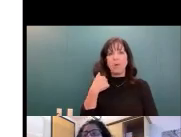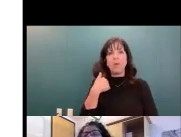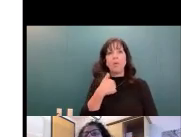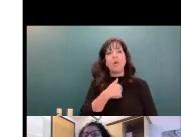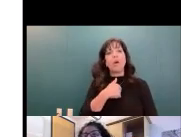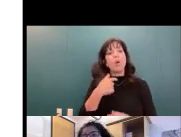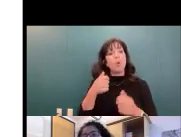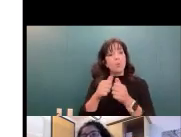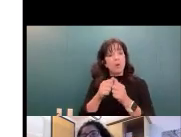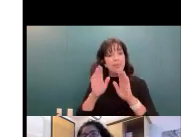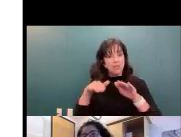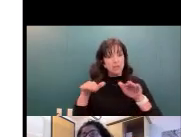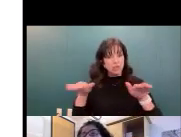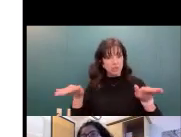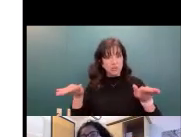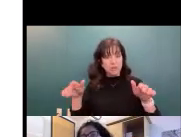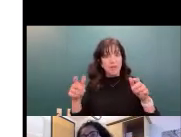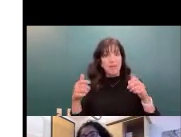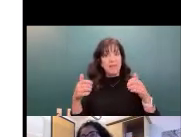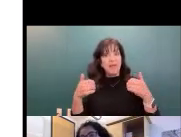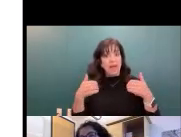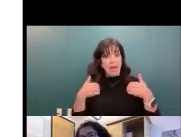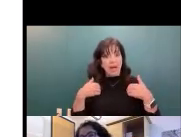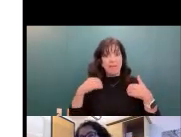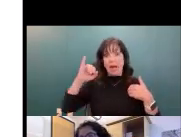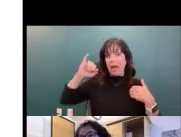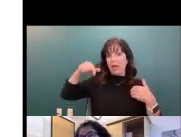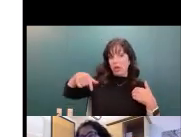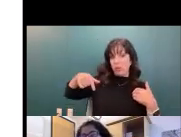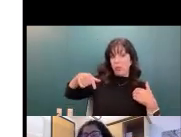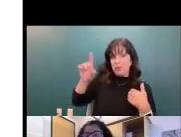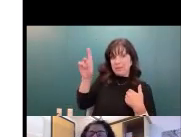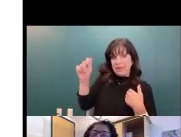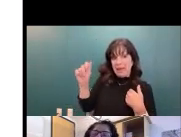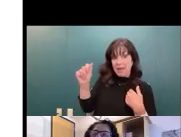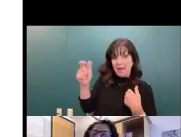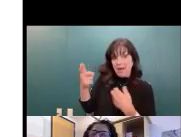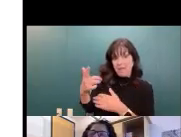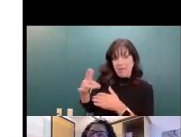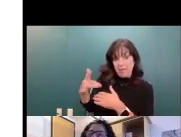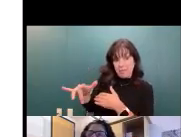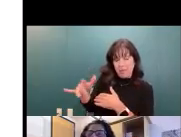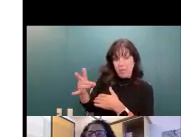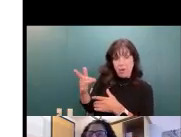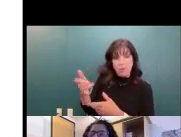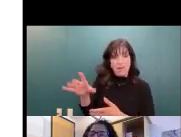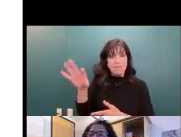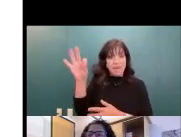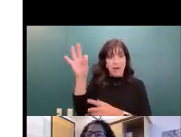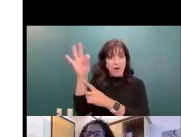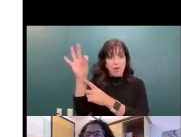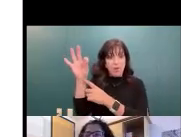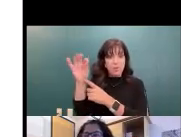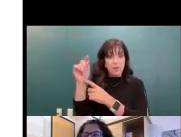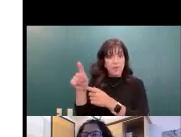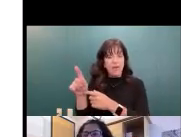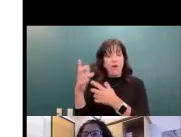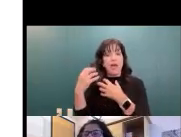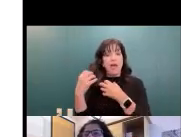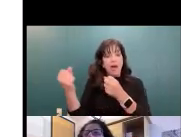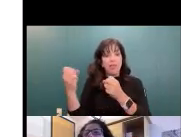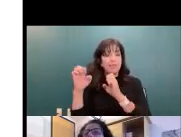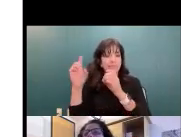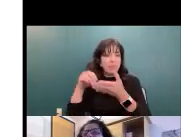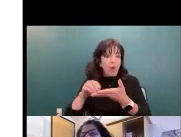among the children who have IQ data available that we found in their health and education